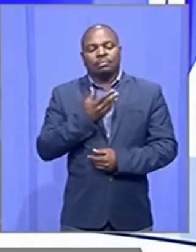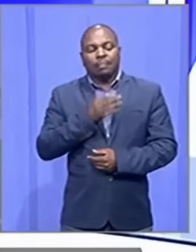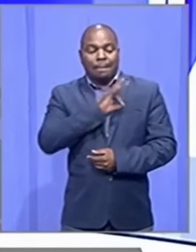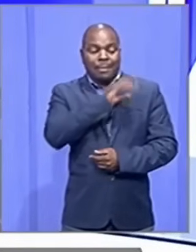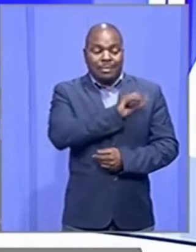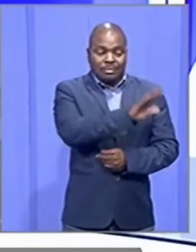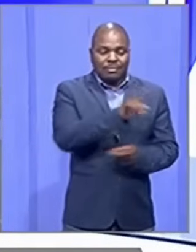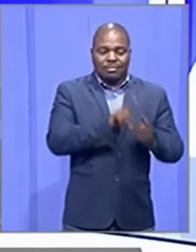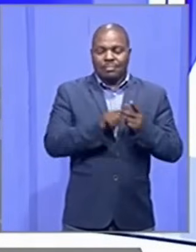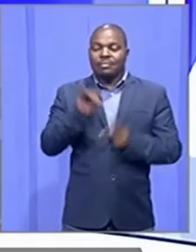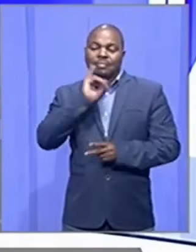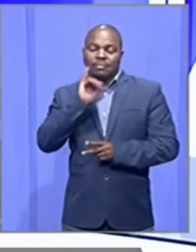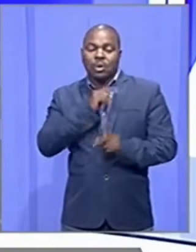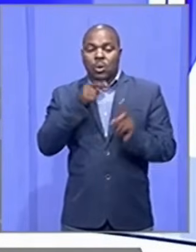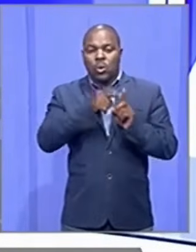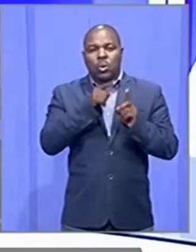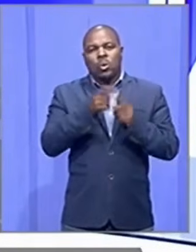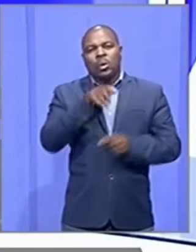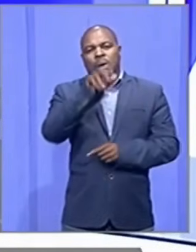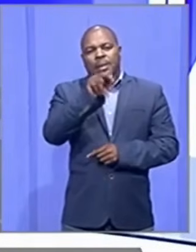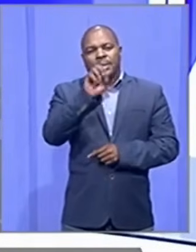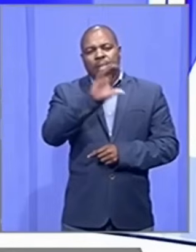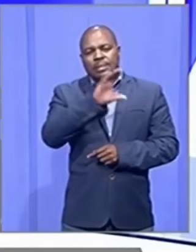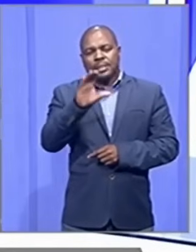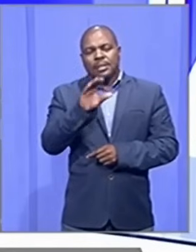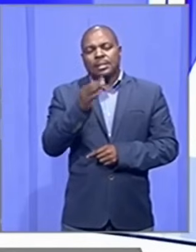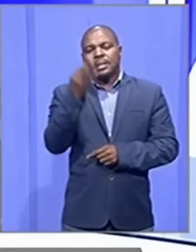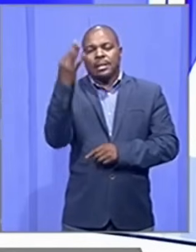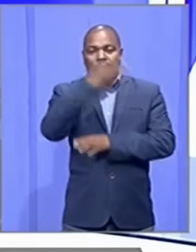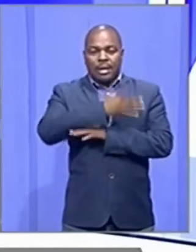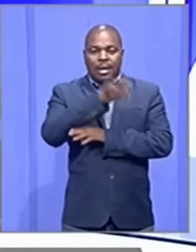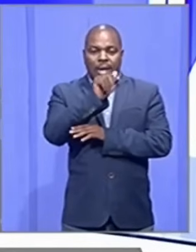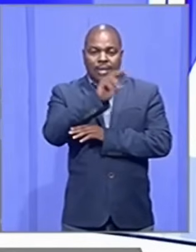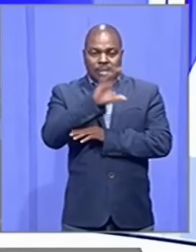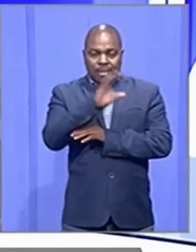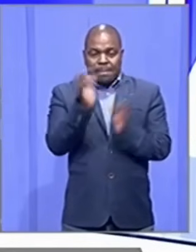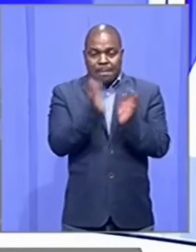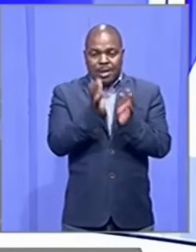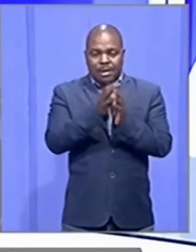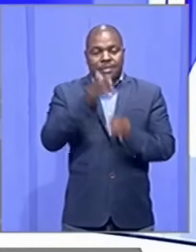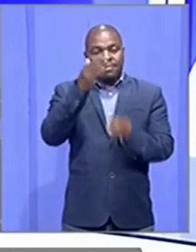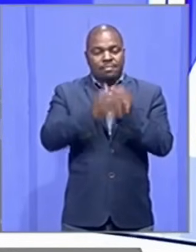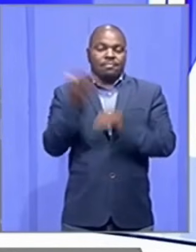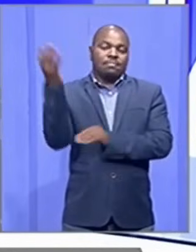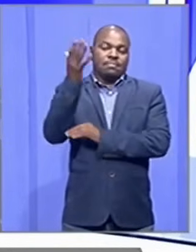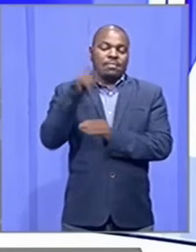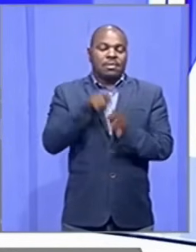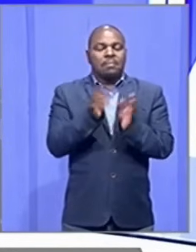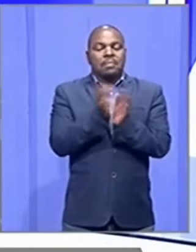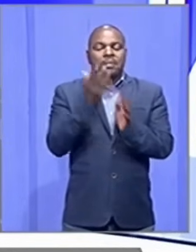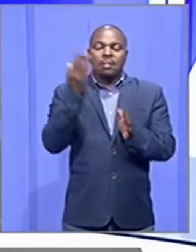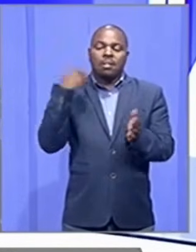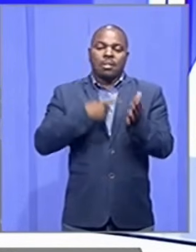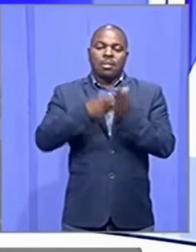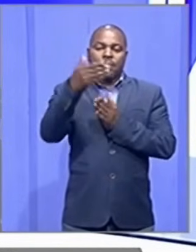Israel ha ne a tshetleha puo ya ho kwala kopano ya matsatsi a mararo ya NEC ya ANC e kadile mafelong a beke.